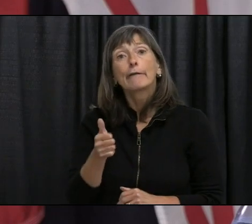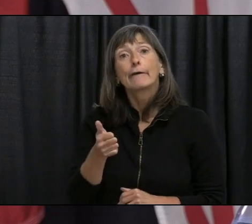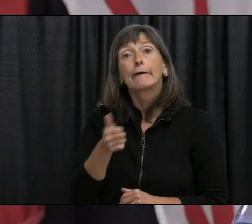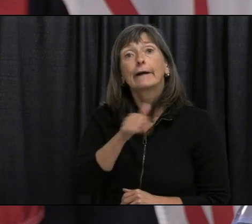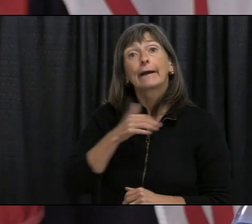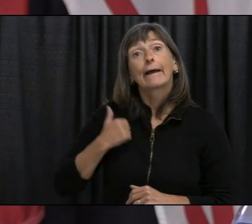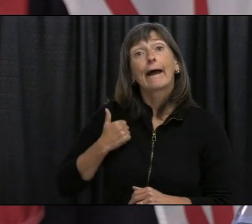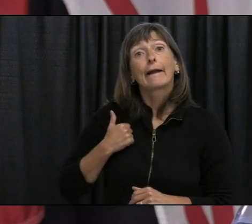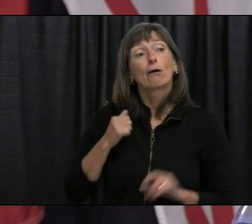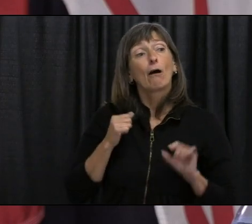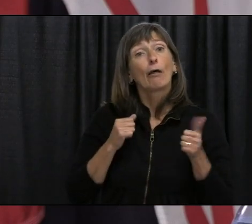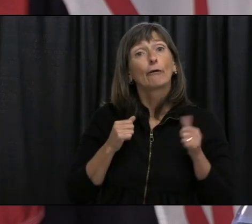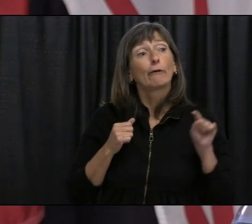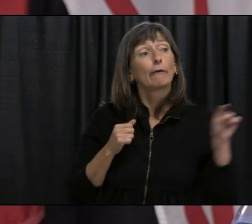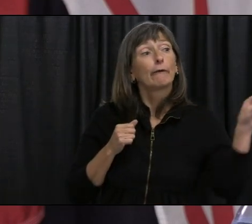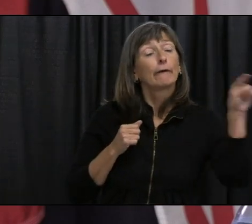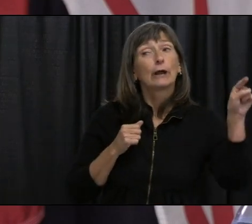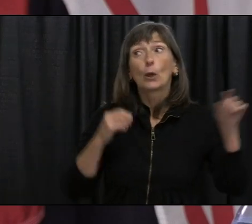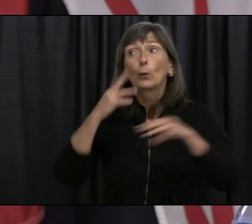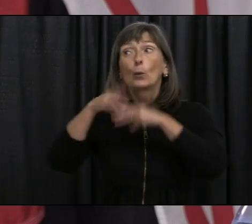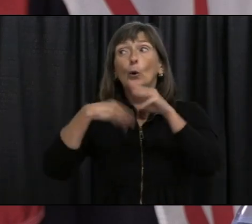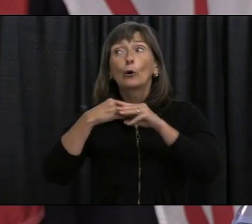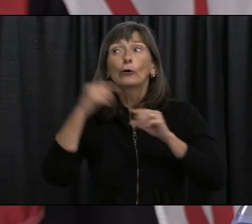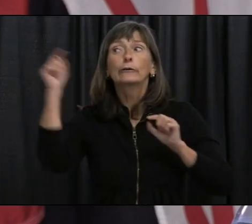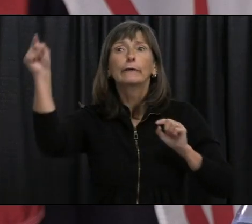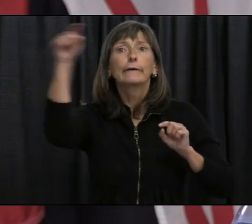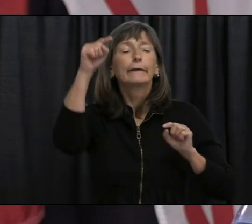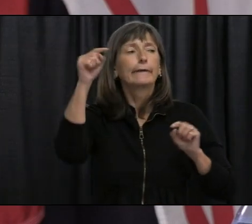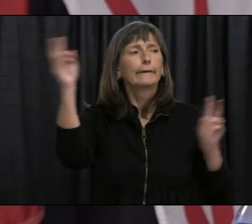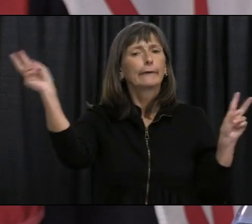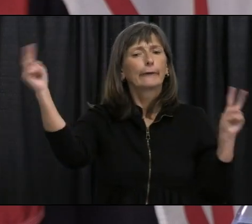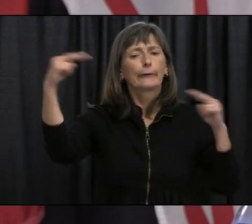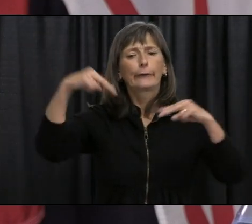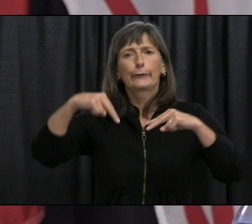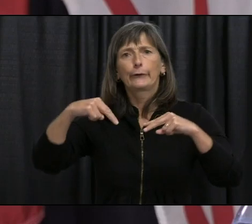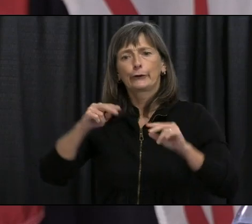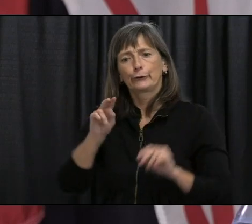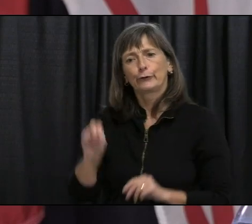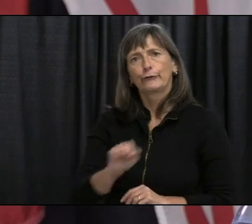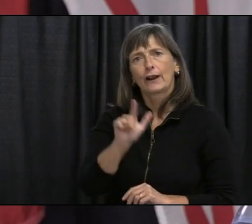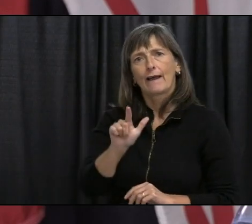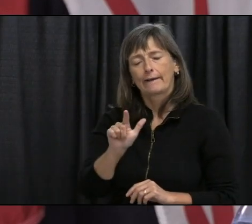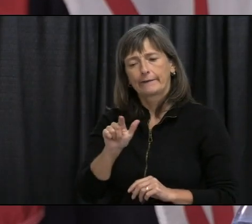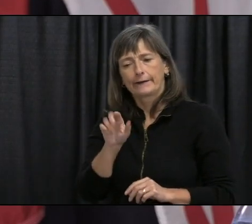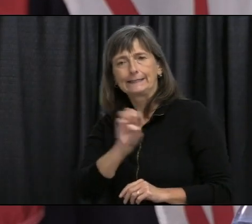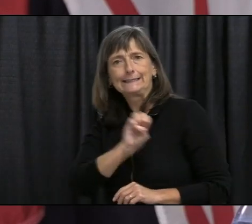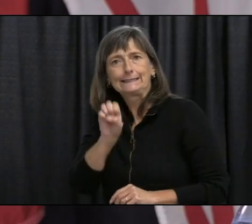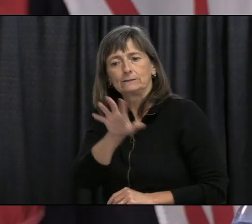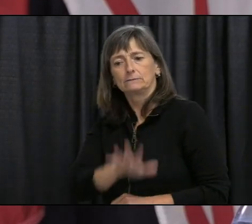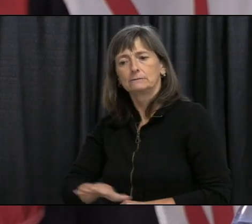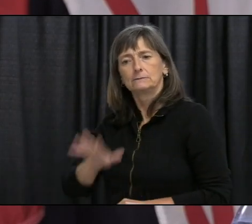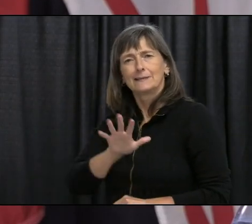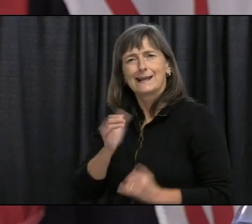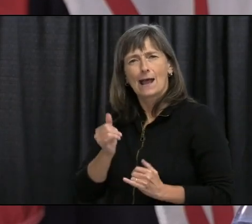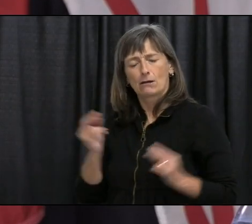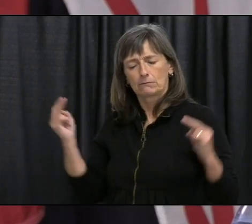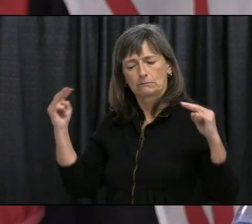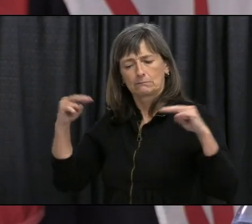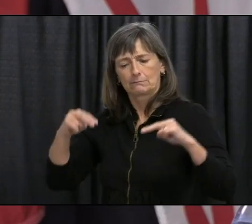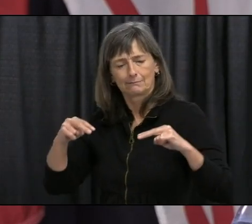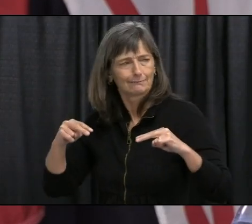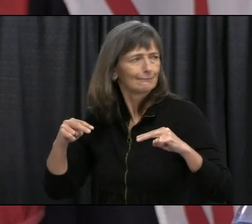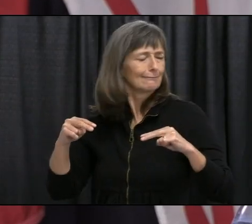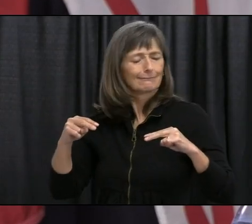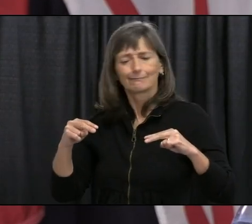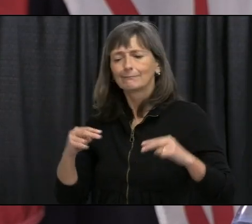in Canada and possibly even around the world are looking at Newfoundland and Labrador and the Atlantic bubble to see what it is that